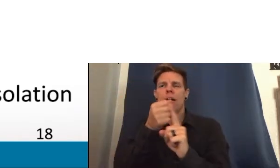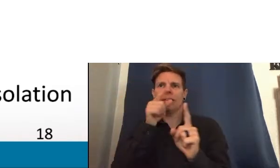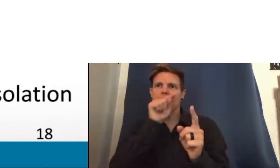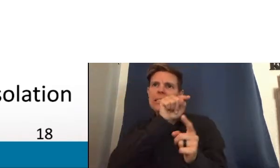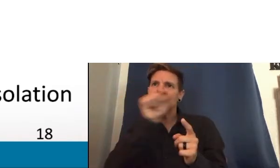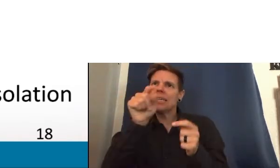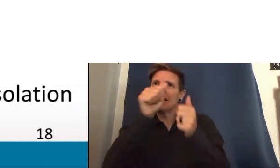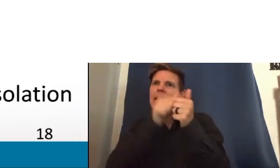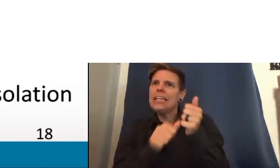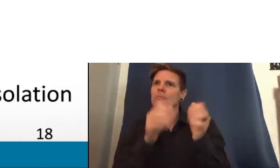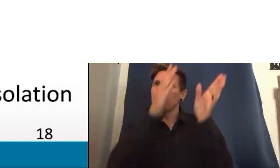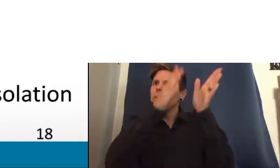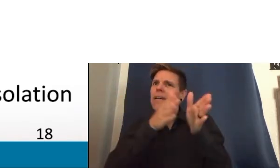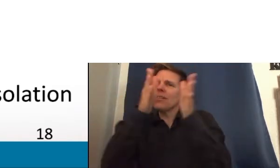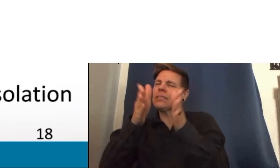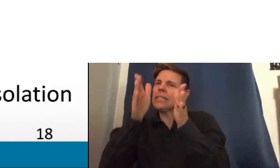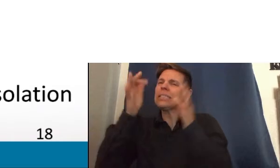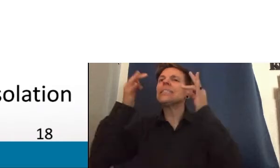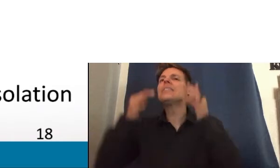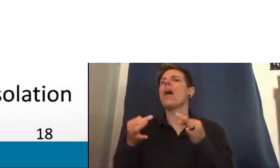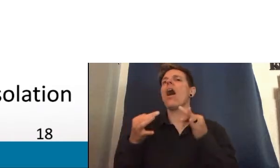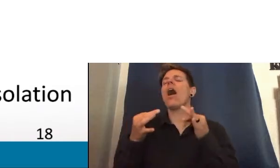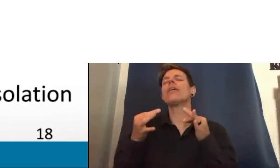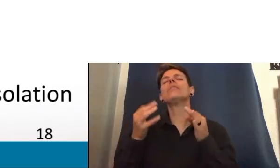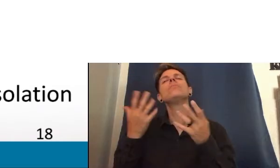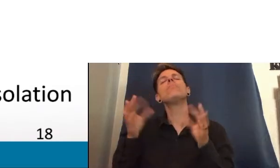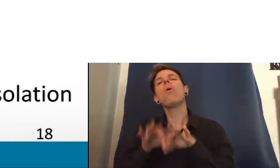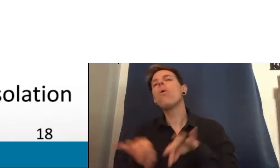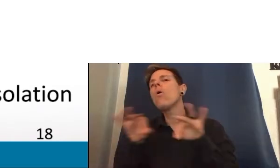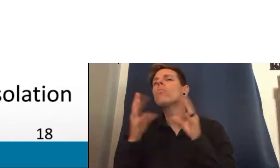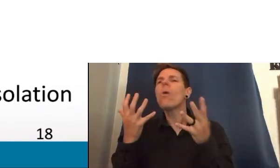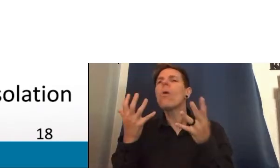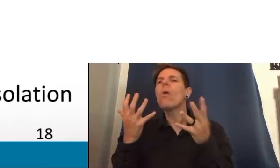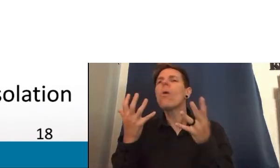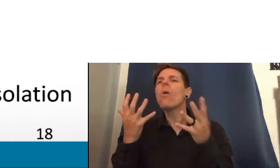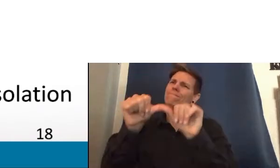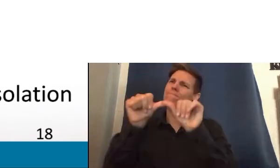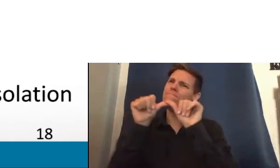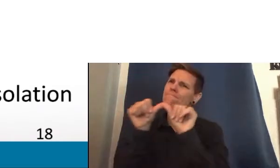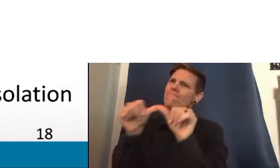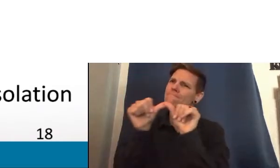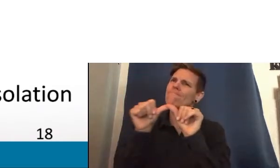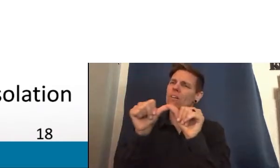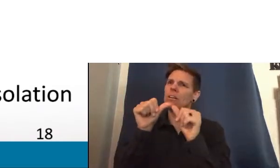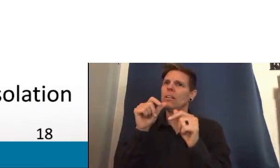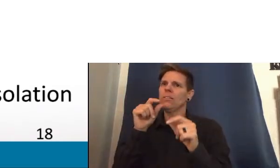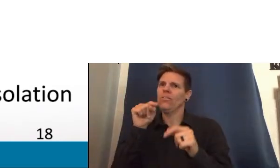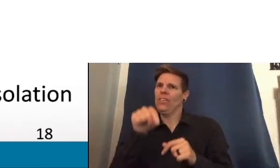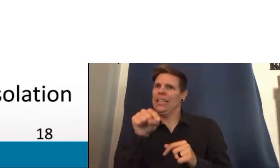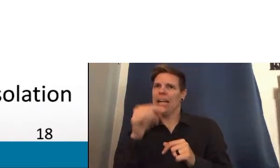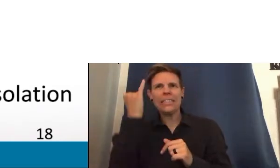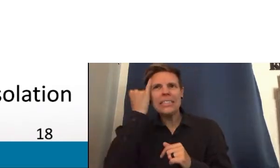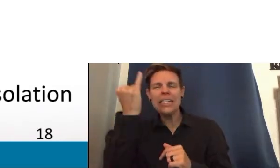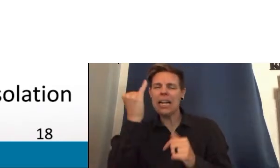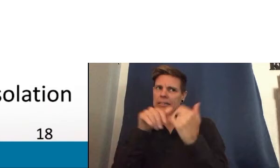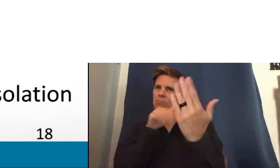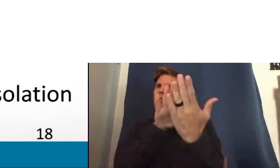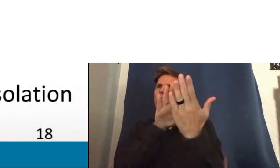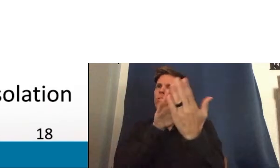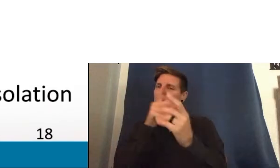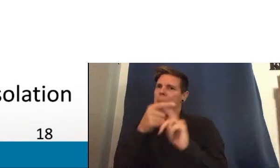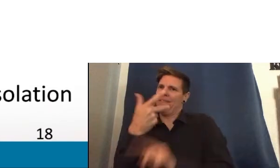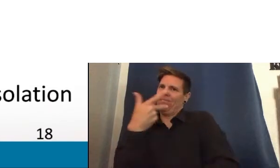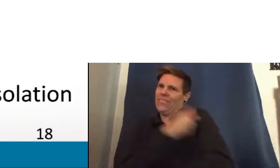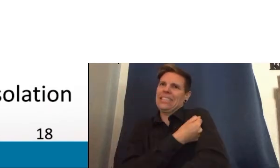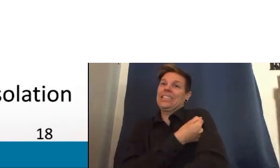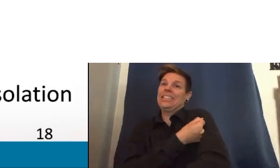that we continue to be diligent in this approach. We know that the vaccination is our strongest tool that we